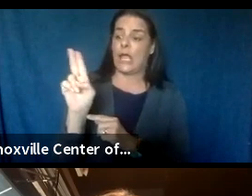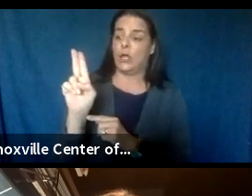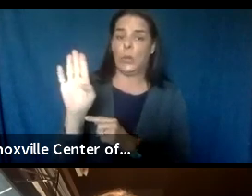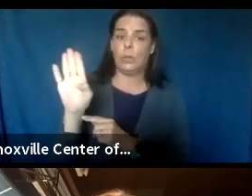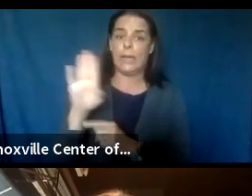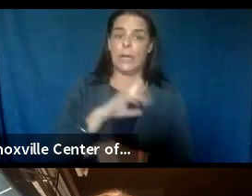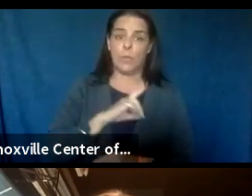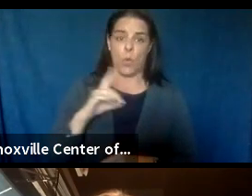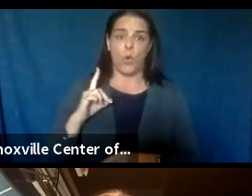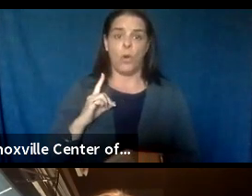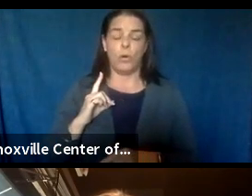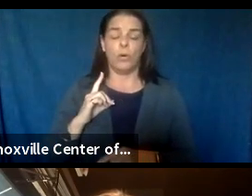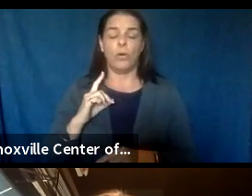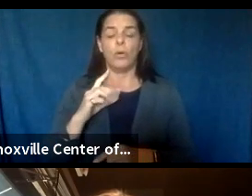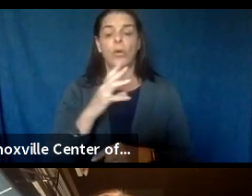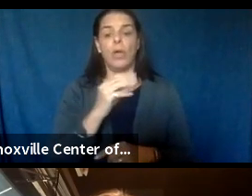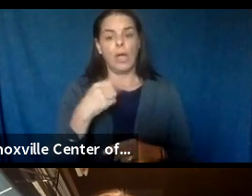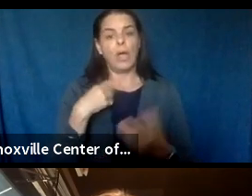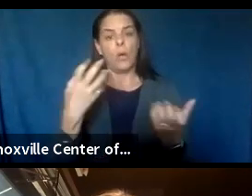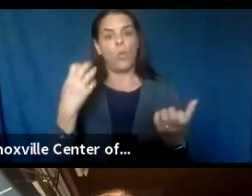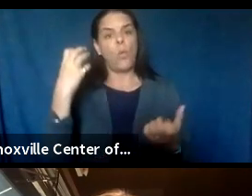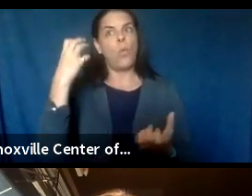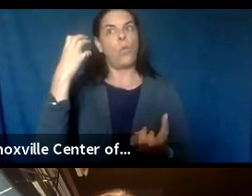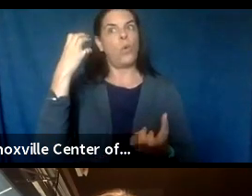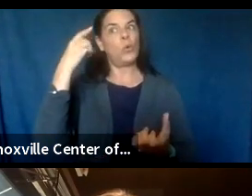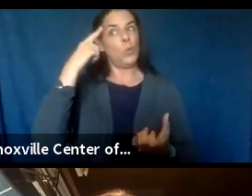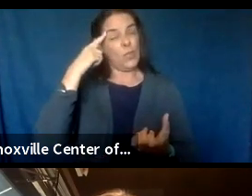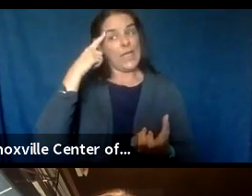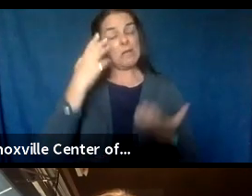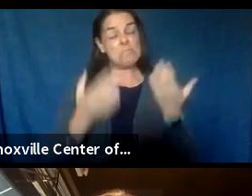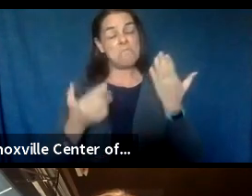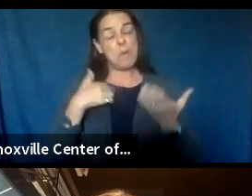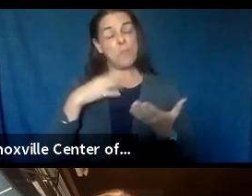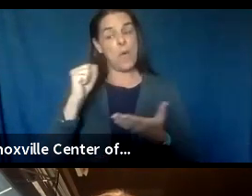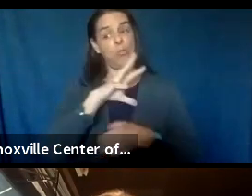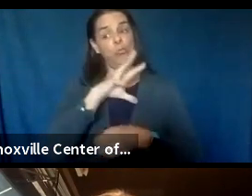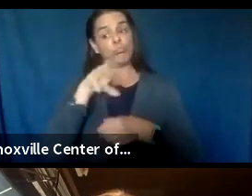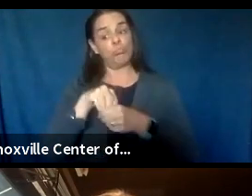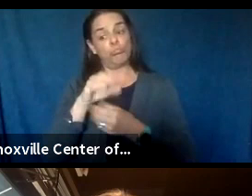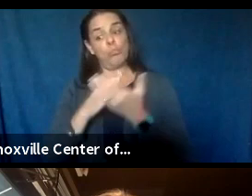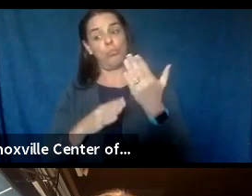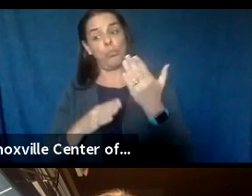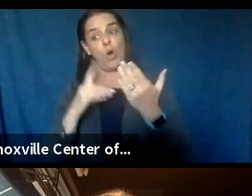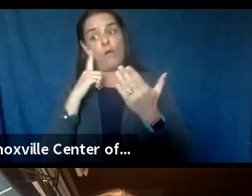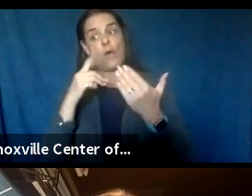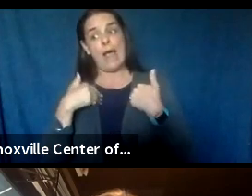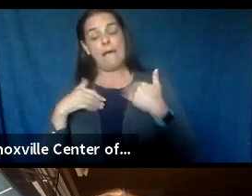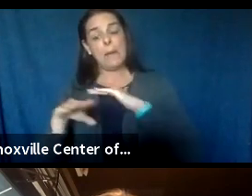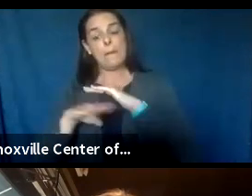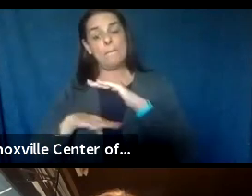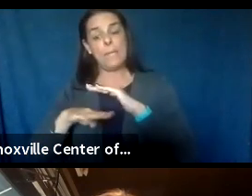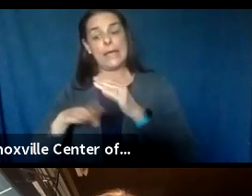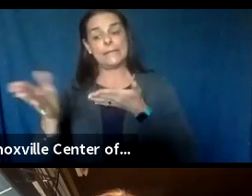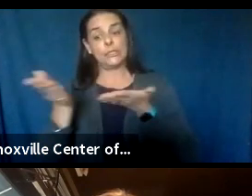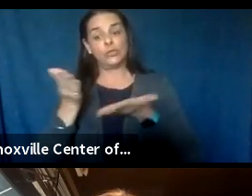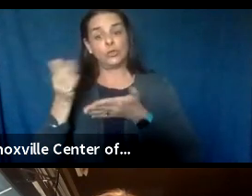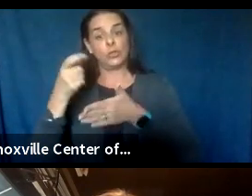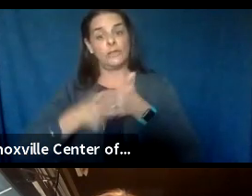board and would like to think that I had a part in getting the basic service